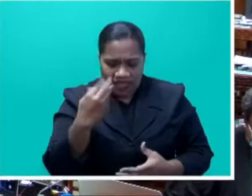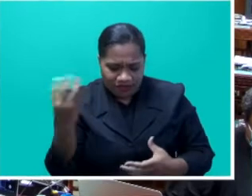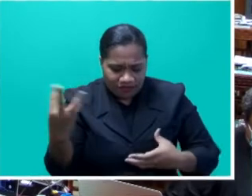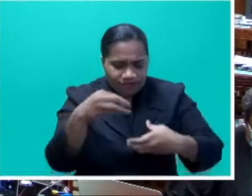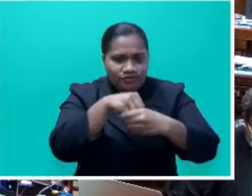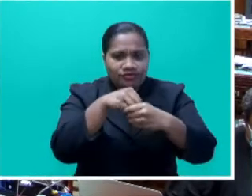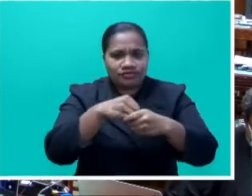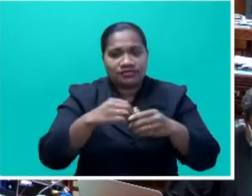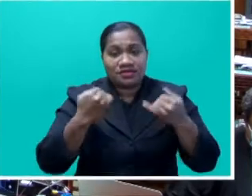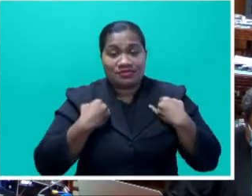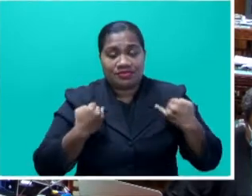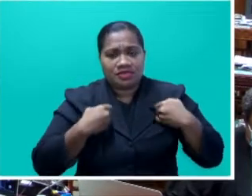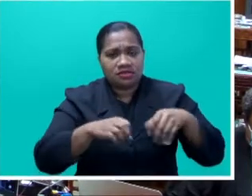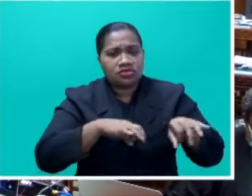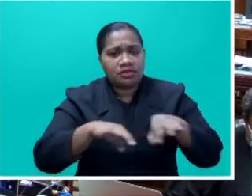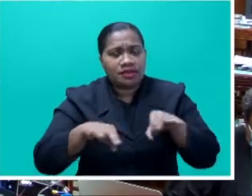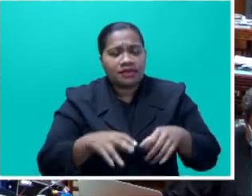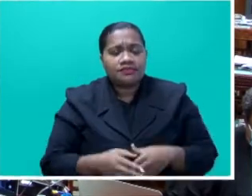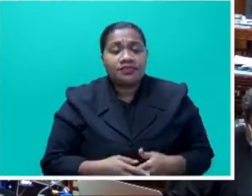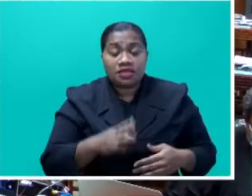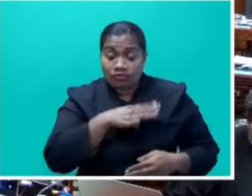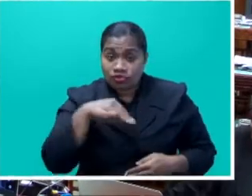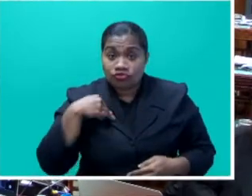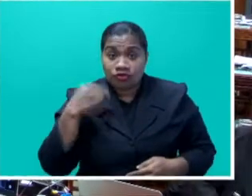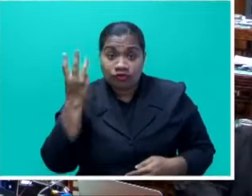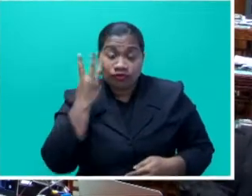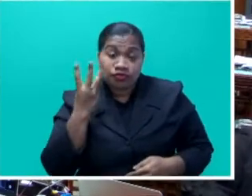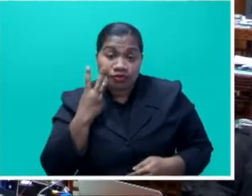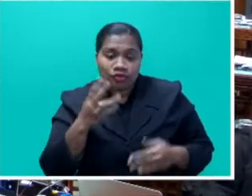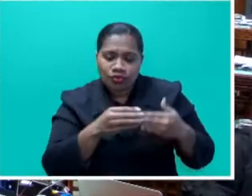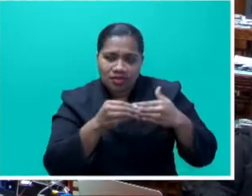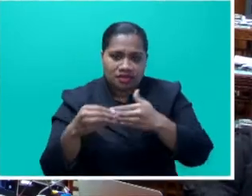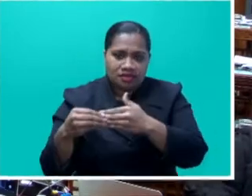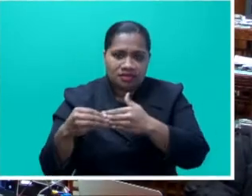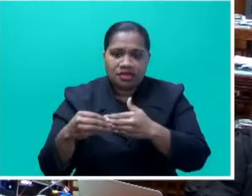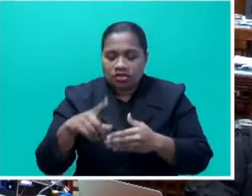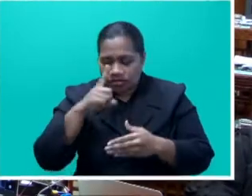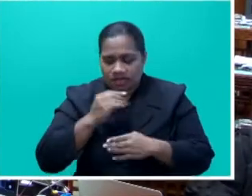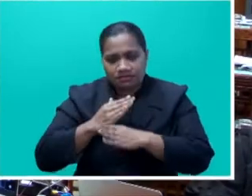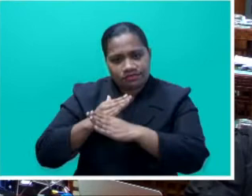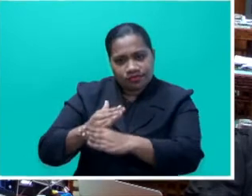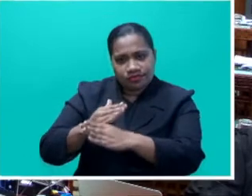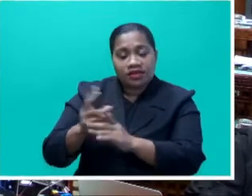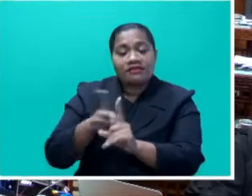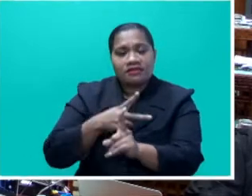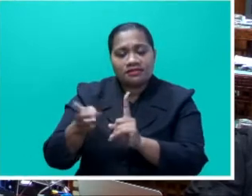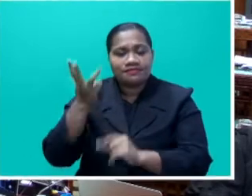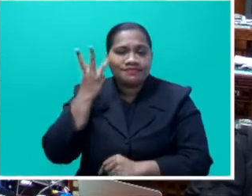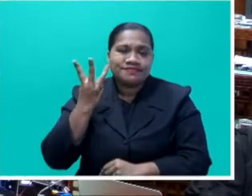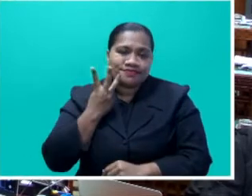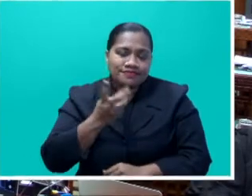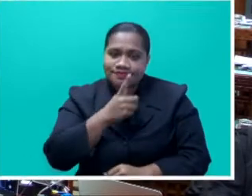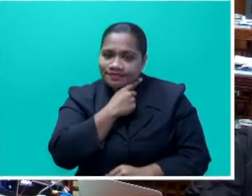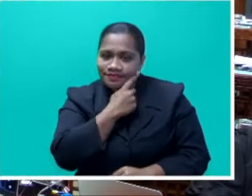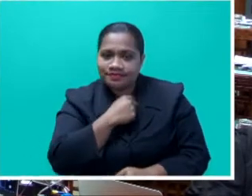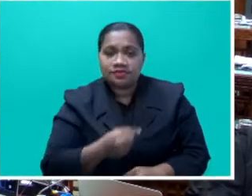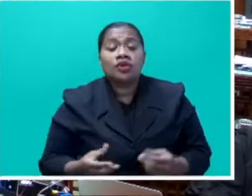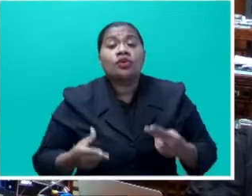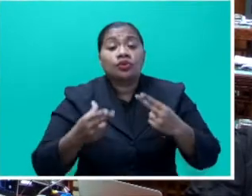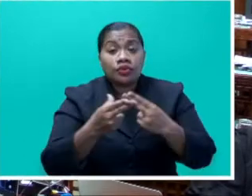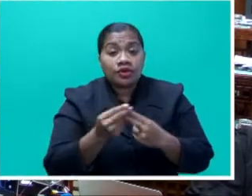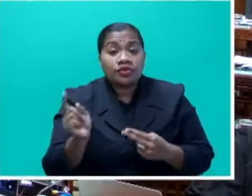of Women will lead the development of the National Action Plan to prevent violence against women and girls, along with a series of